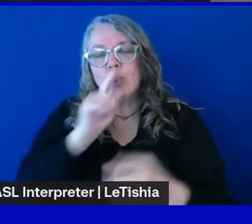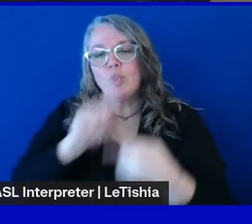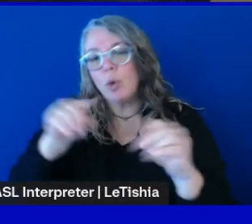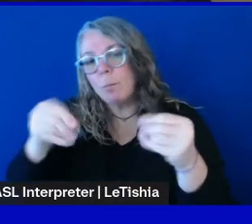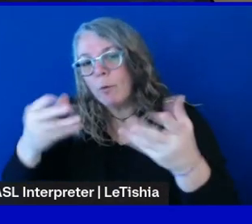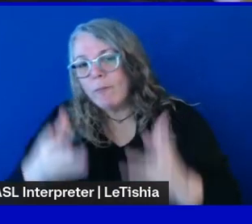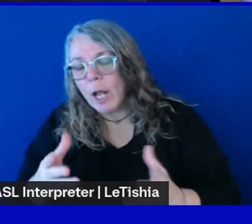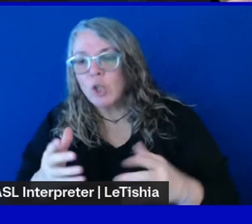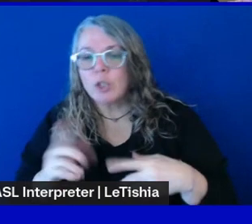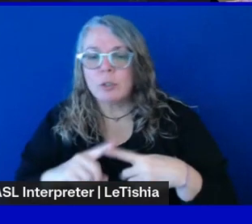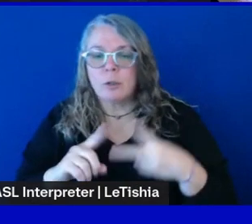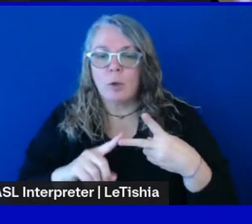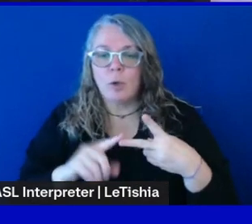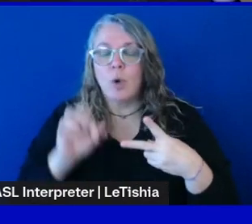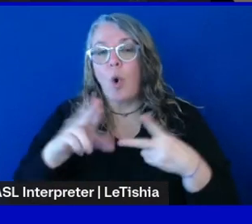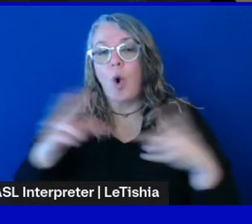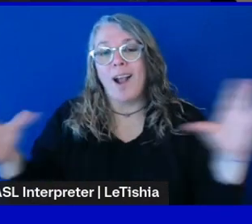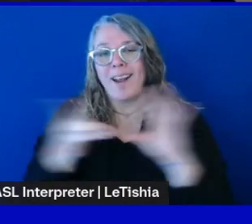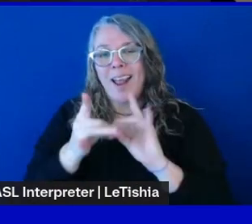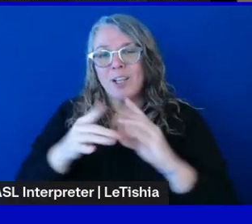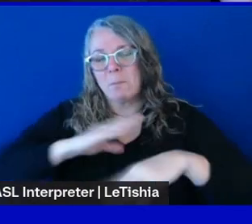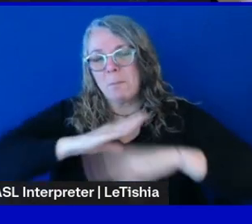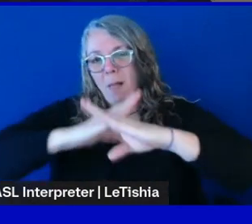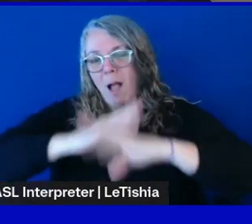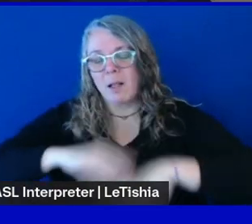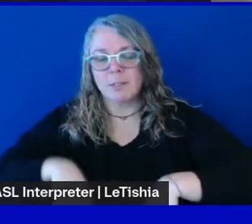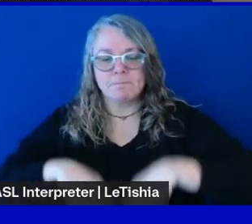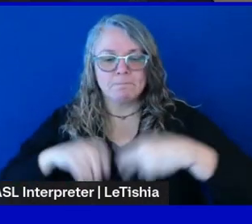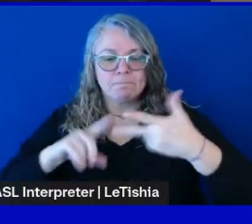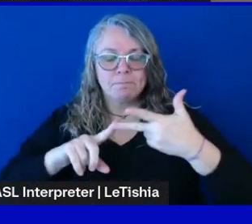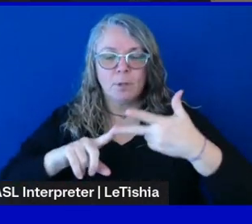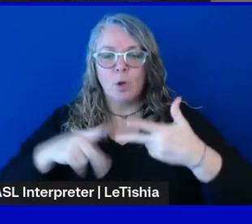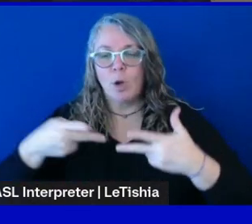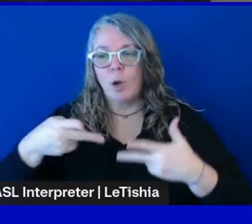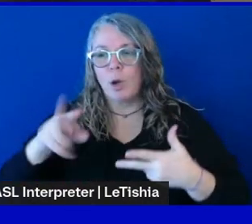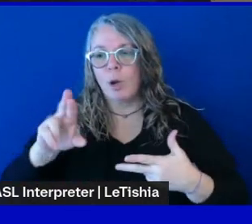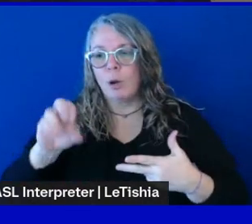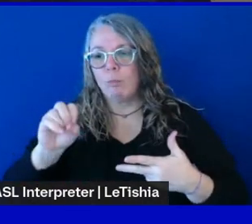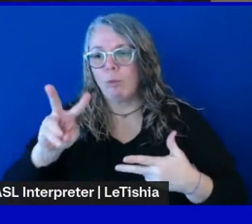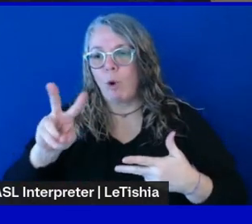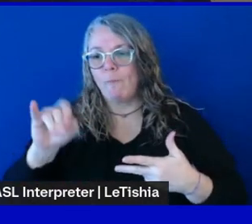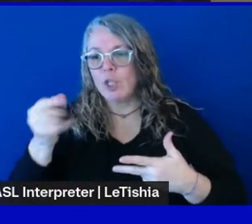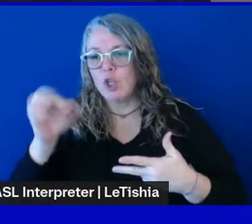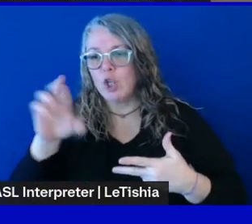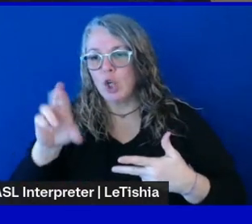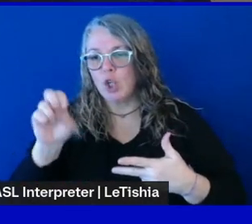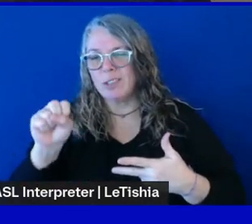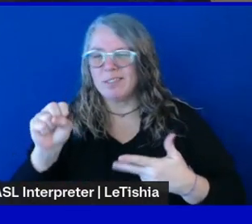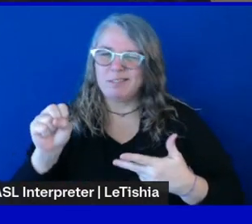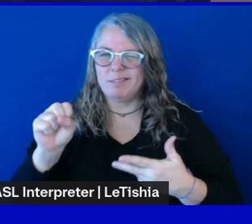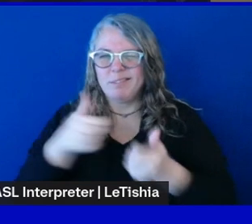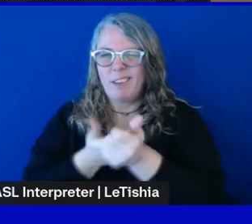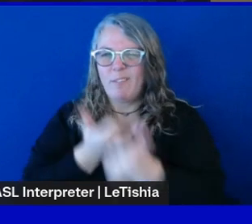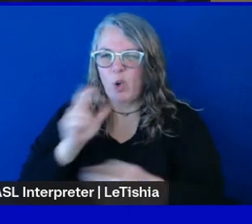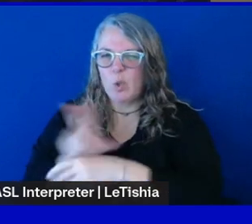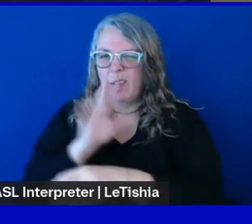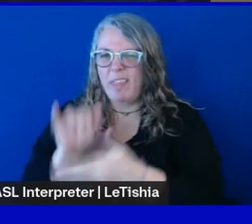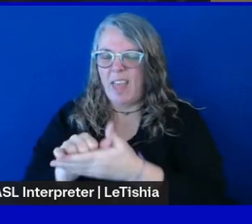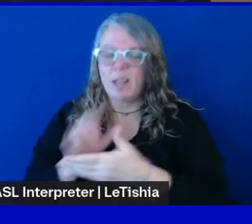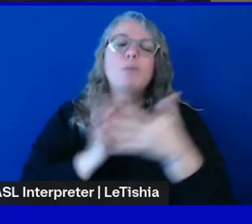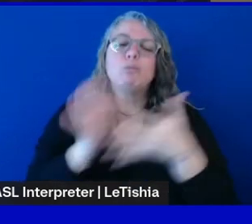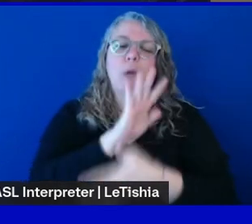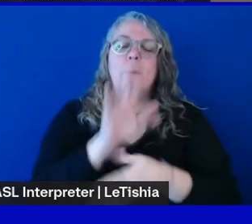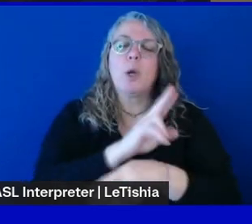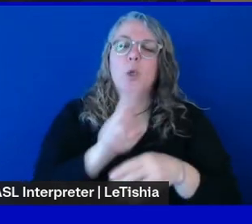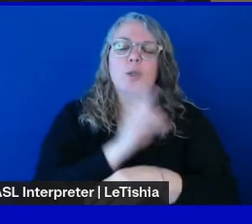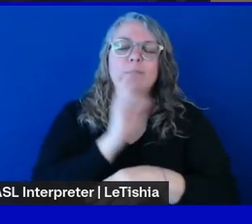providers or the connection block or provisioners, which you should probably avoid using. So probably the primary use is probably